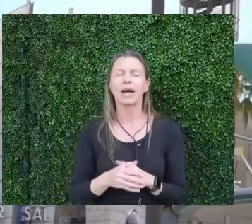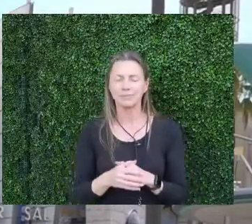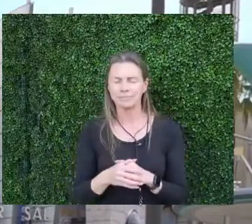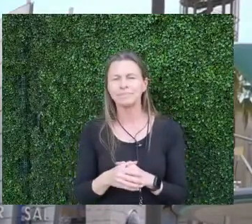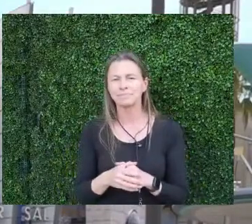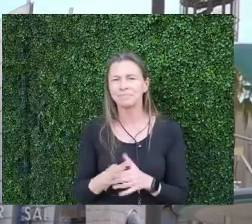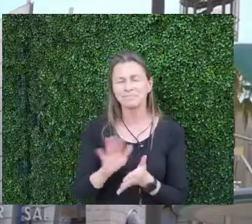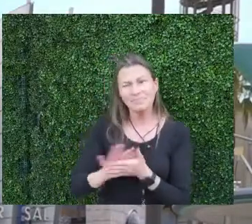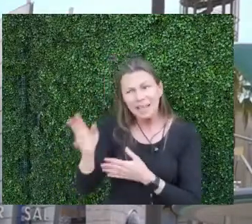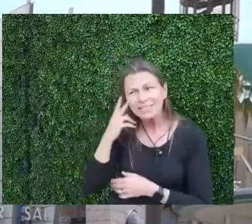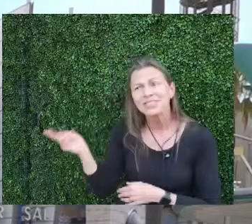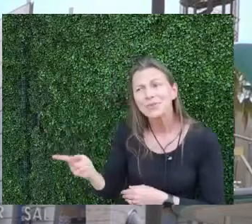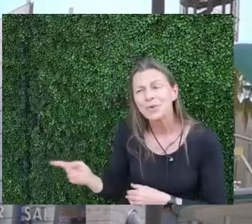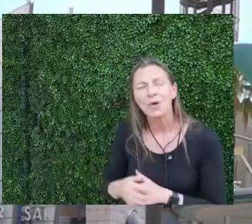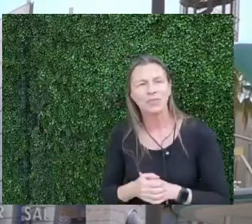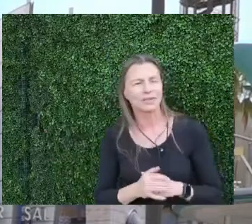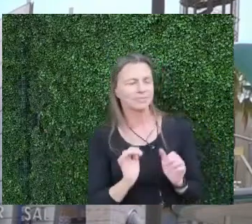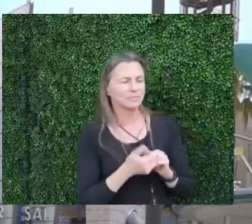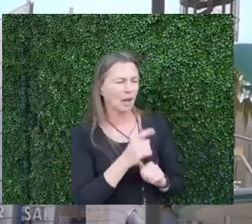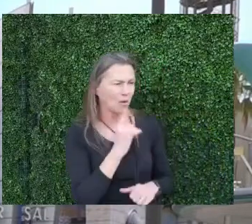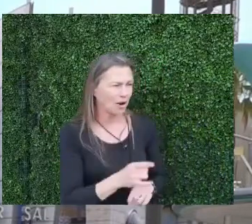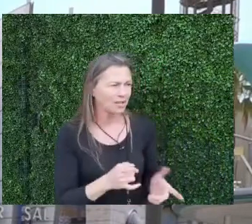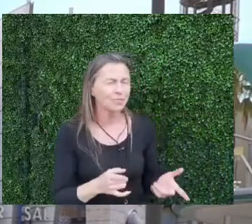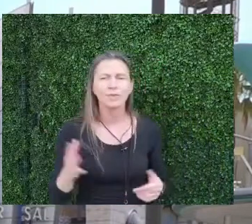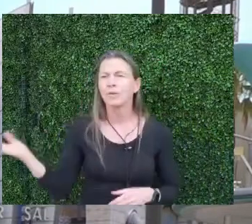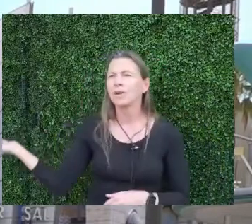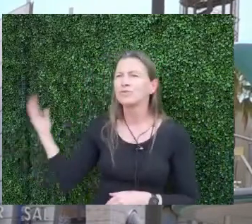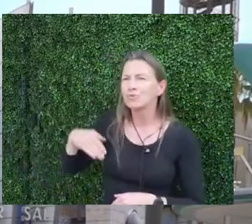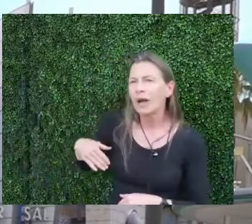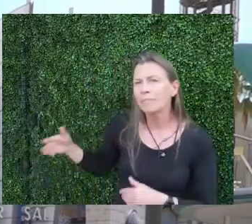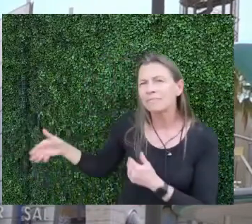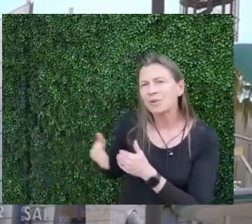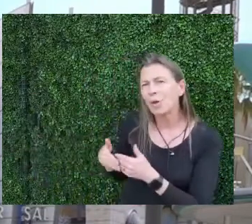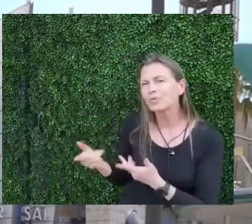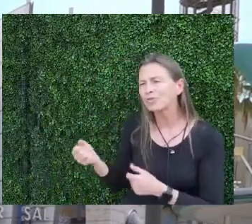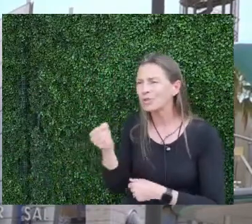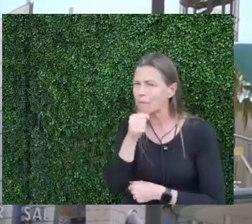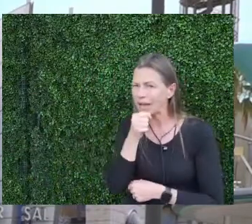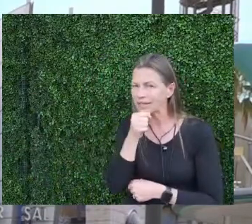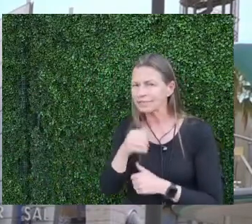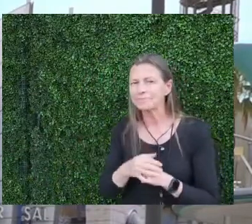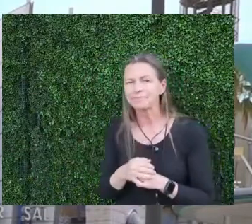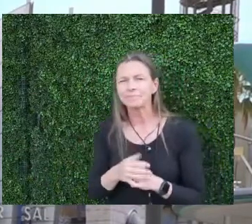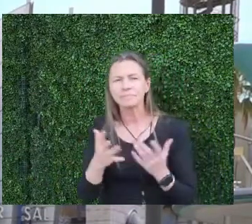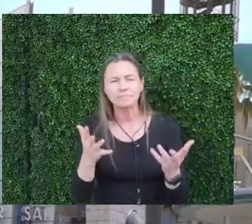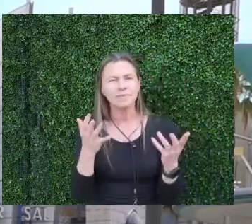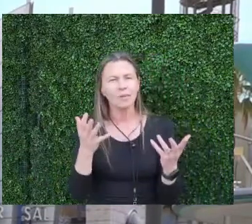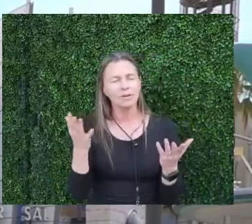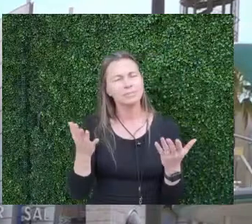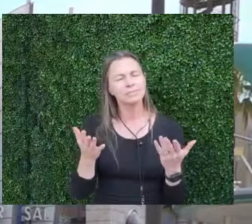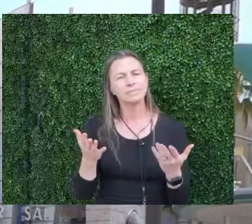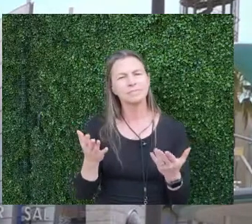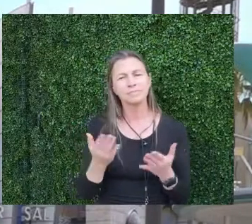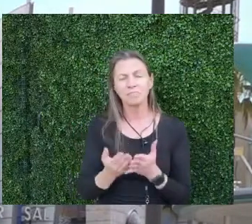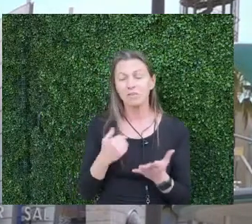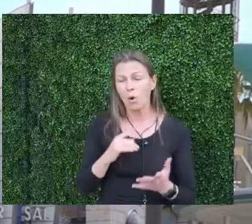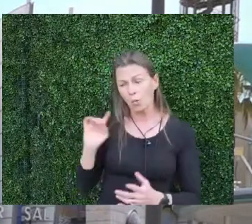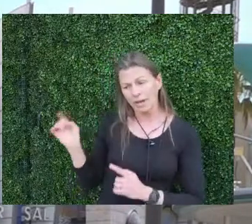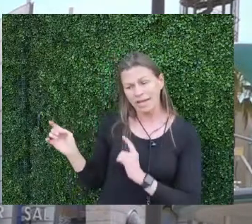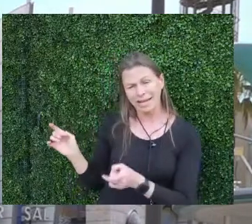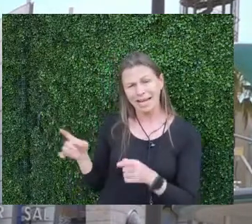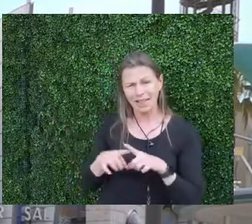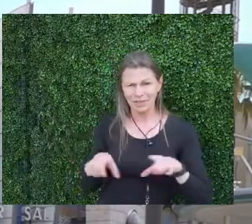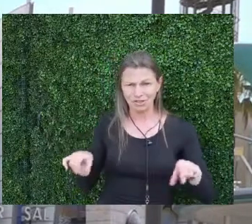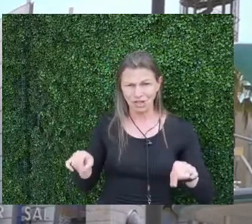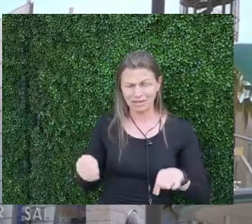to see you, Aurelia. How are you? Why don't we come close to this mic? Let me, I want to, before we hand the checks out, I